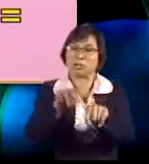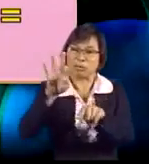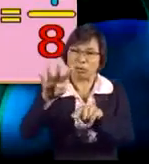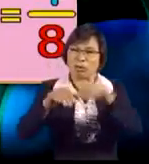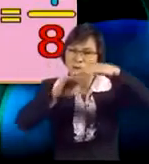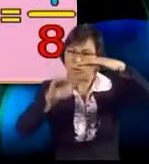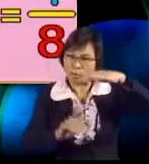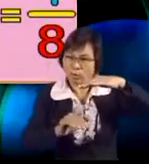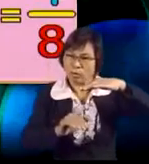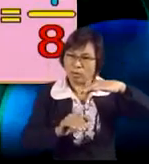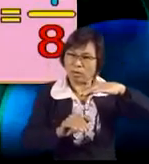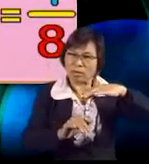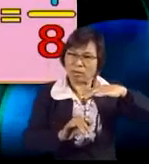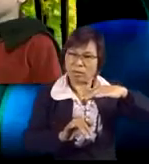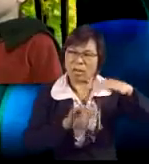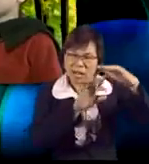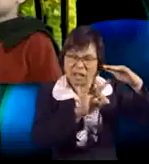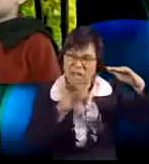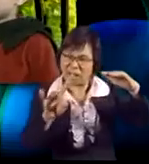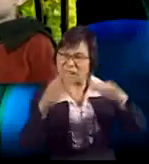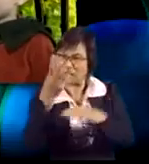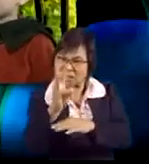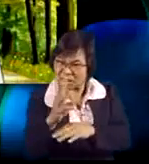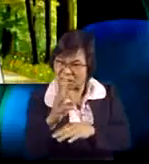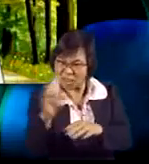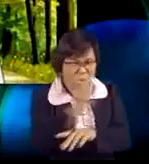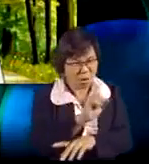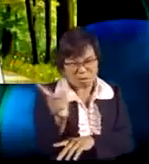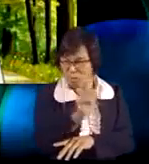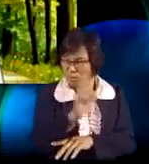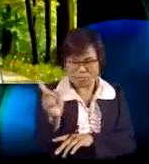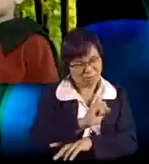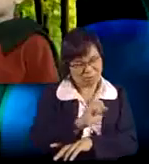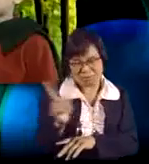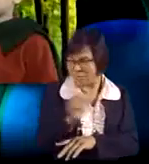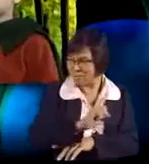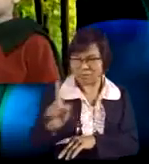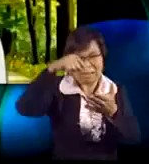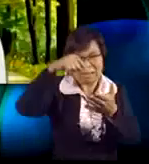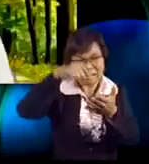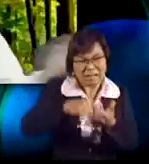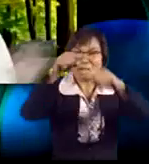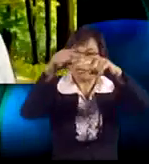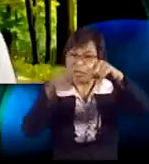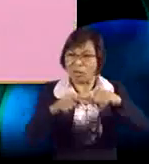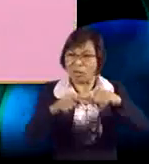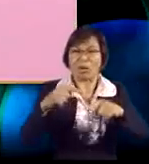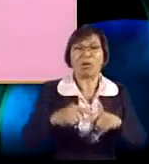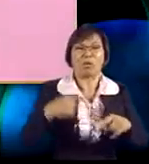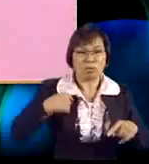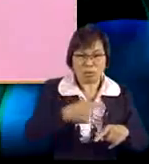3 equals 4. Don't we add the denominators together? 8 plus 8 equals 16.